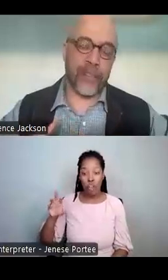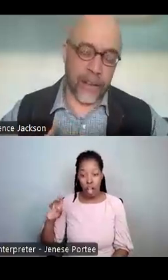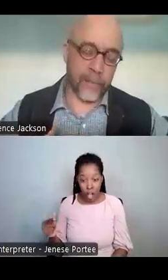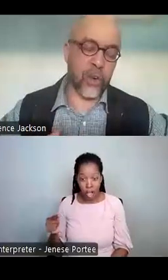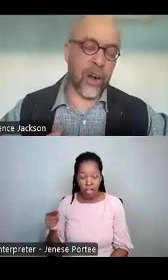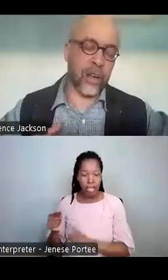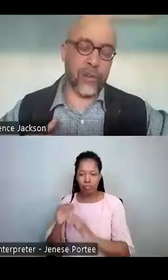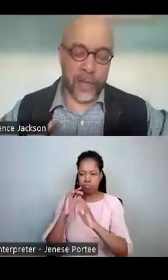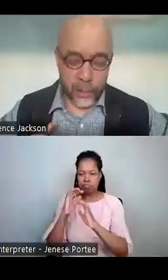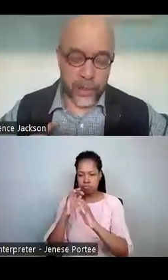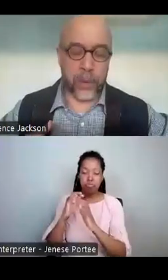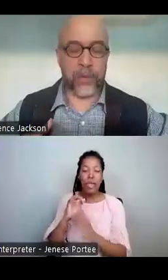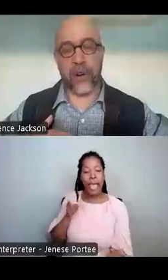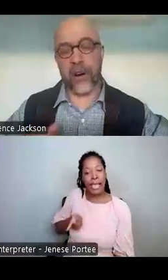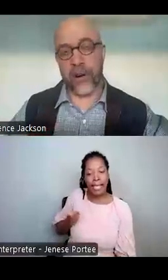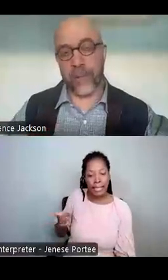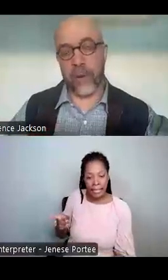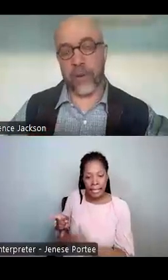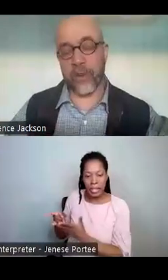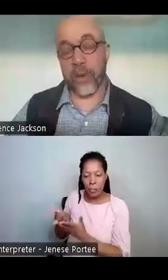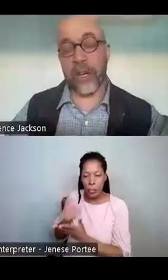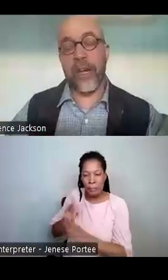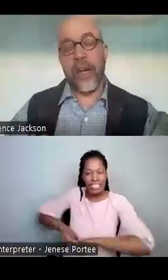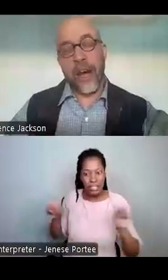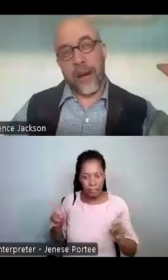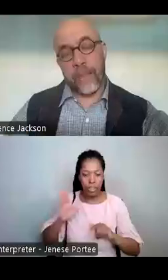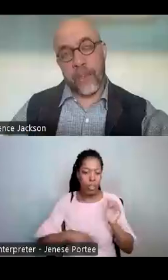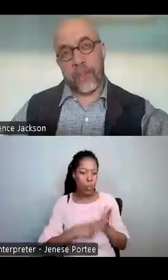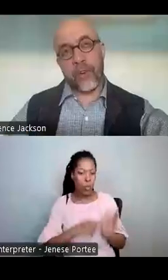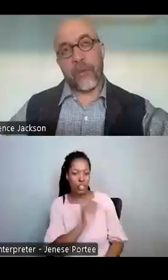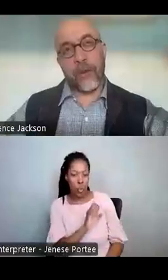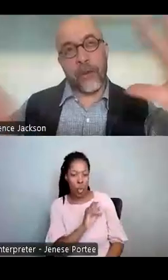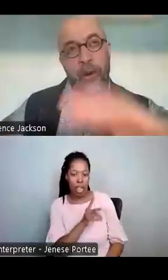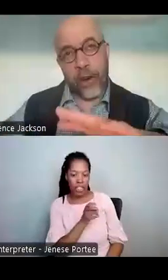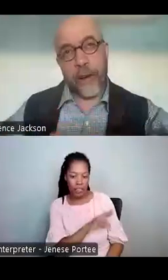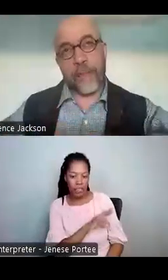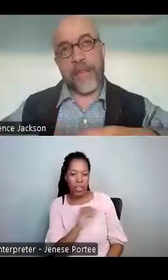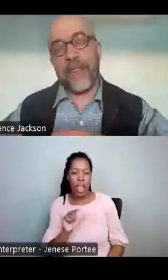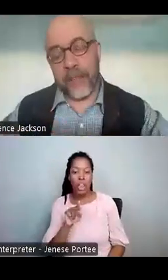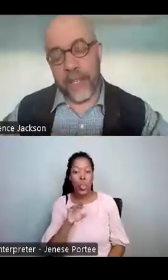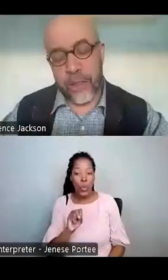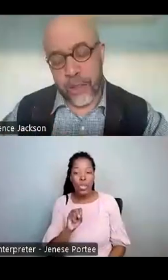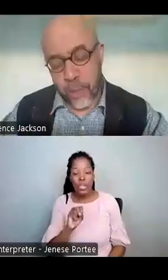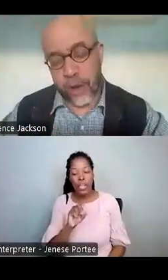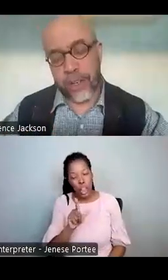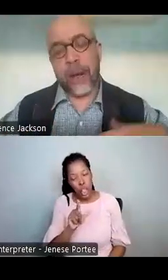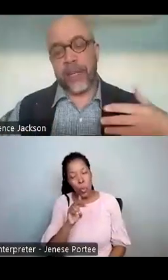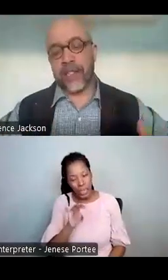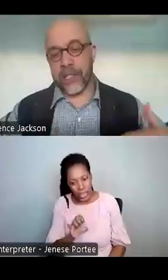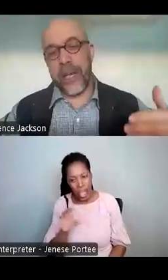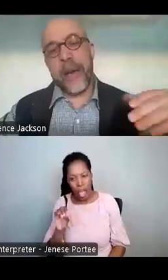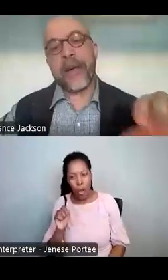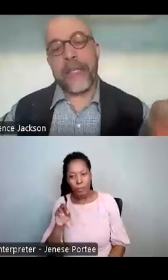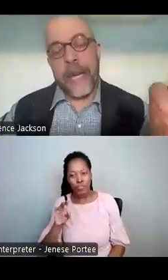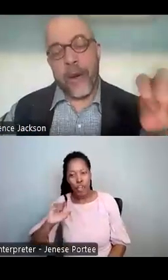what Joe Oliver and Louis Armstrong are doing, sort of in the smaller